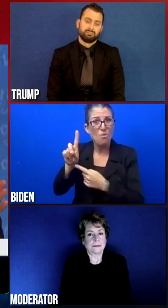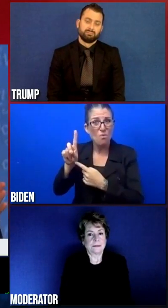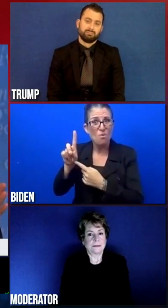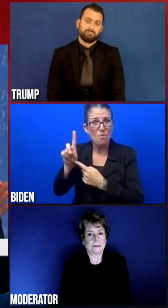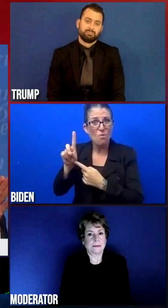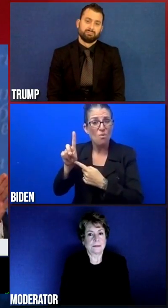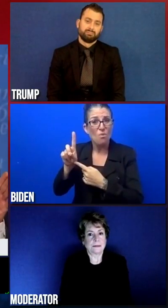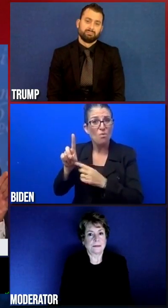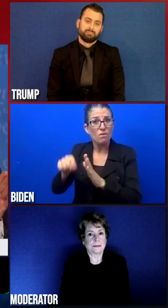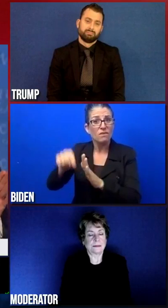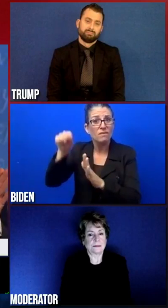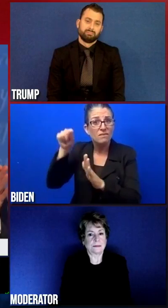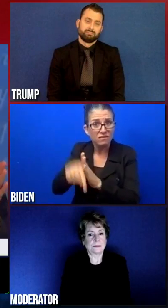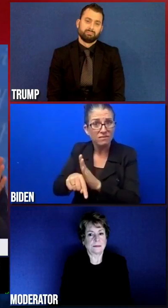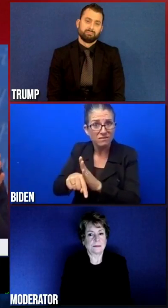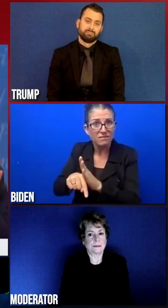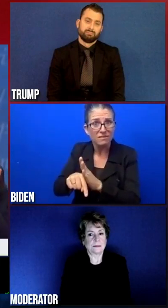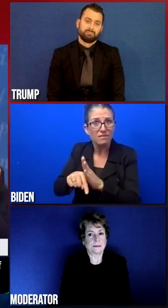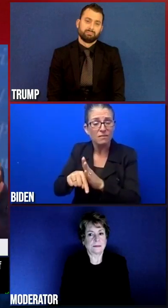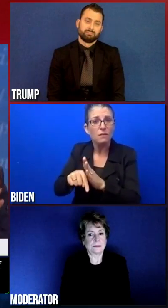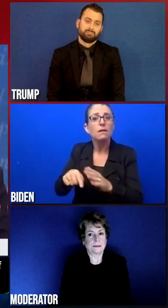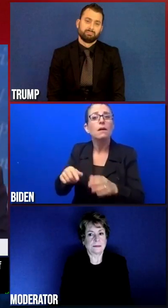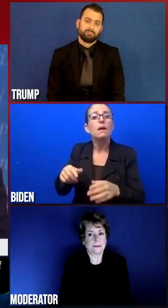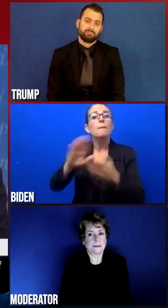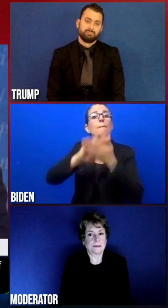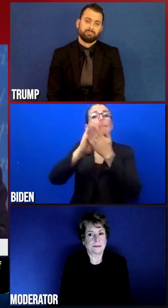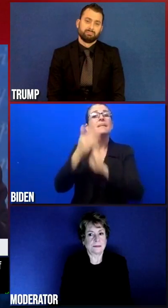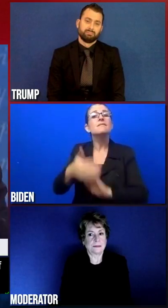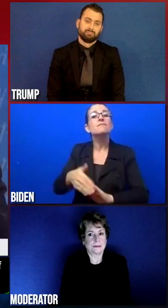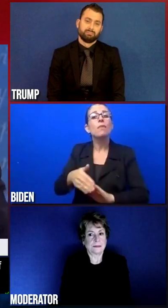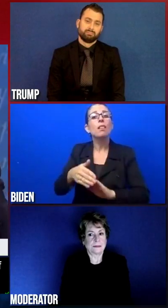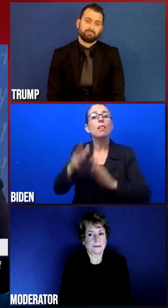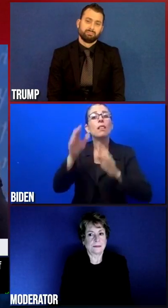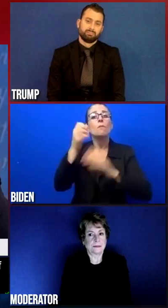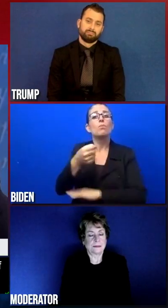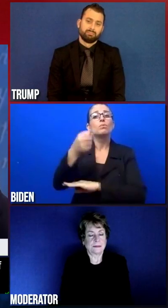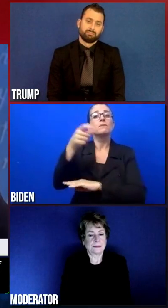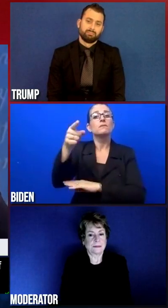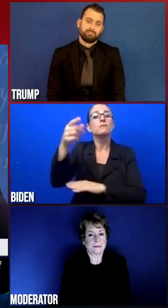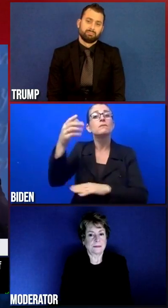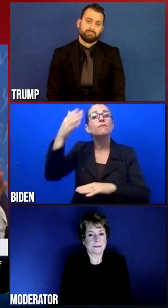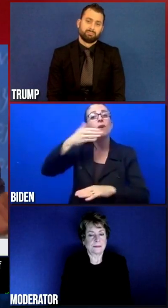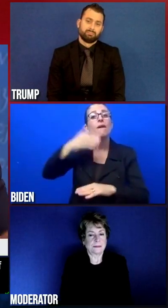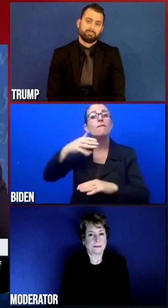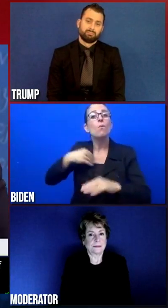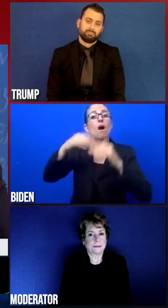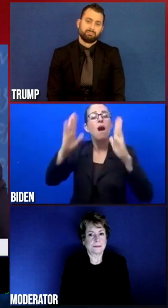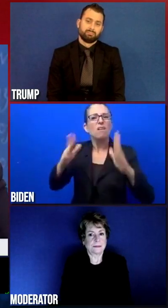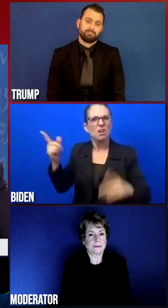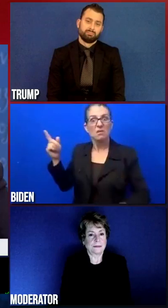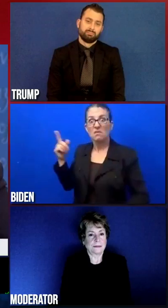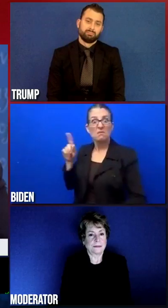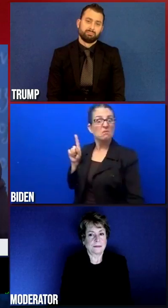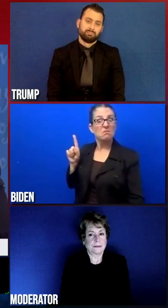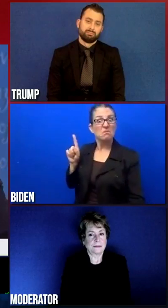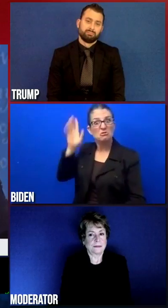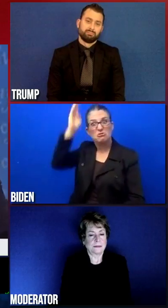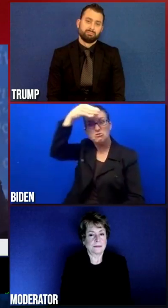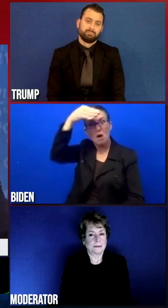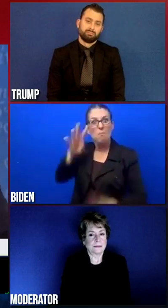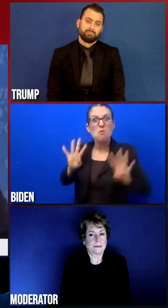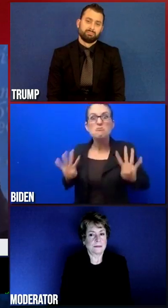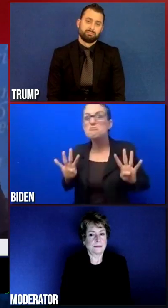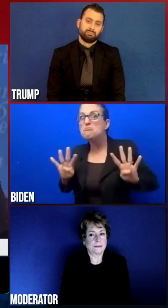his bunker, had the military use tear gas on him so he could walk across to a church and hold up a Bible. And then